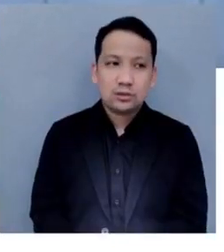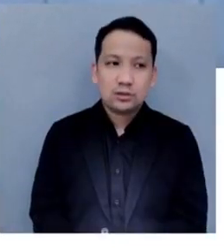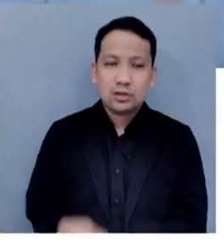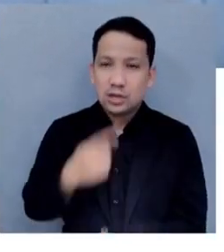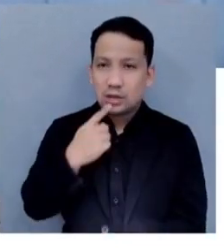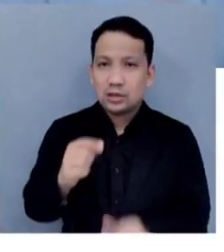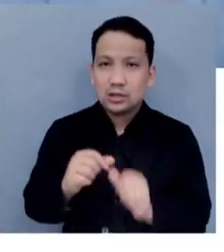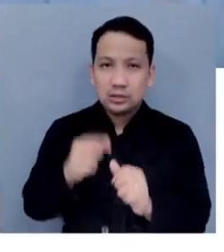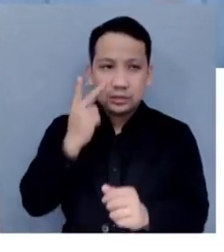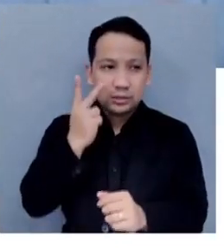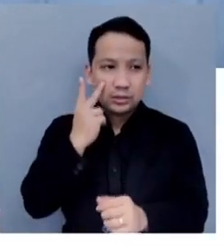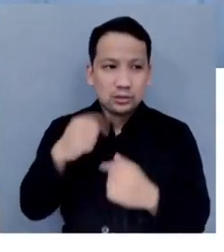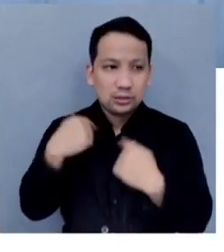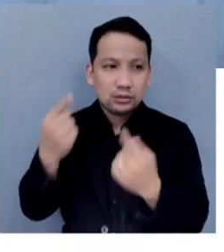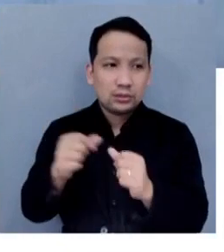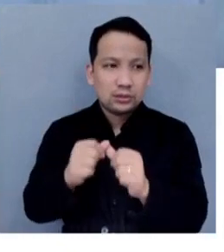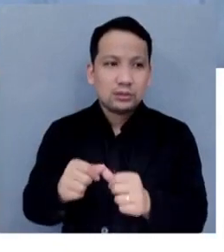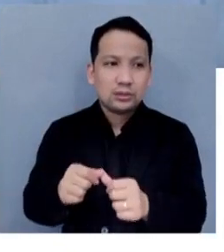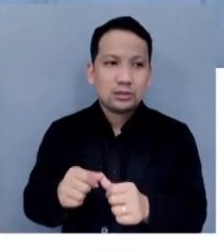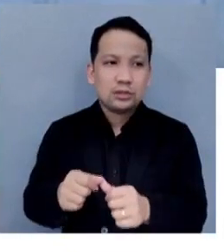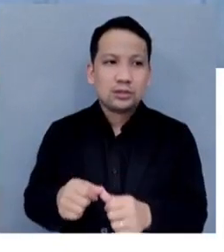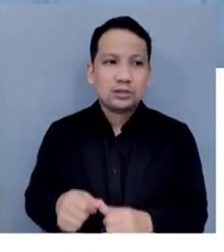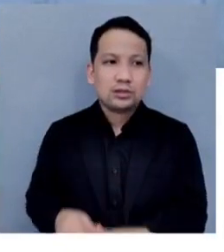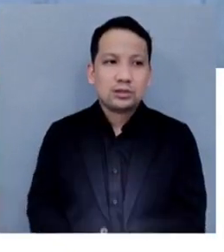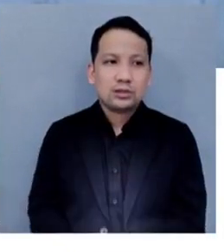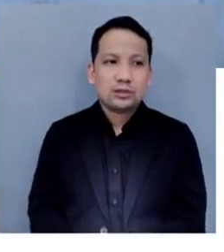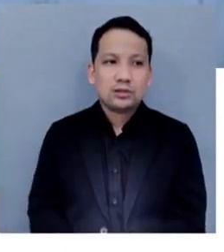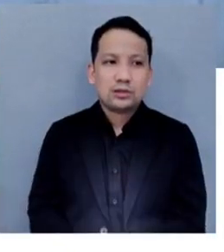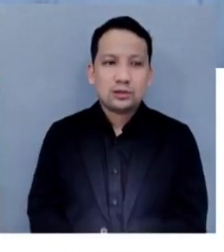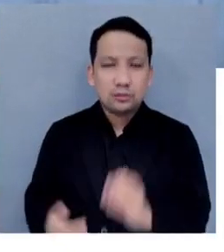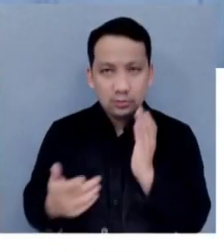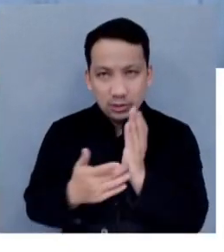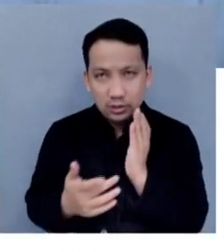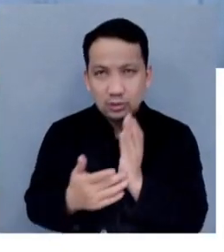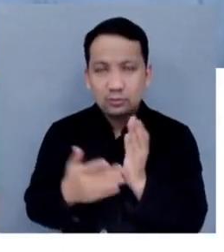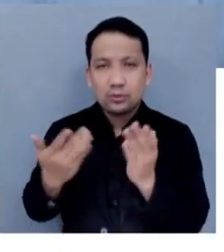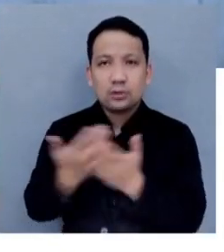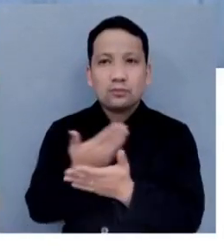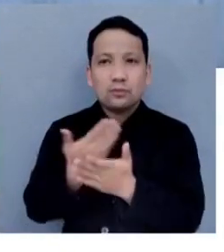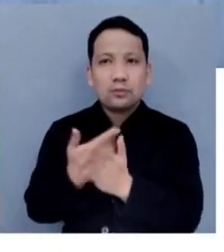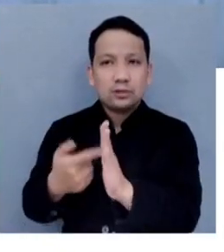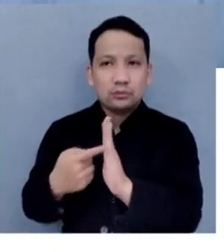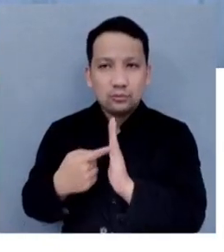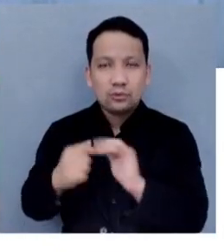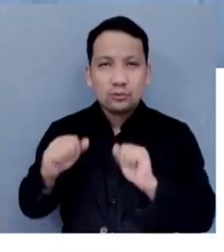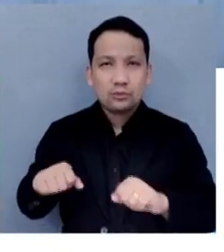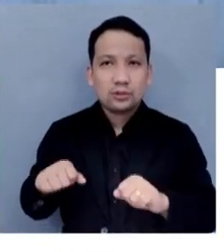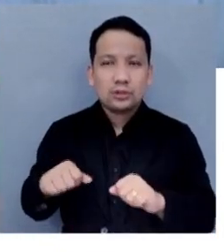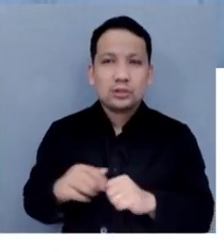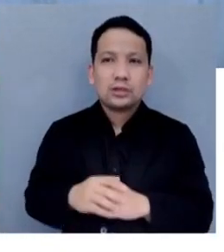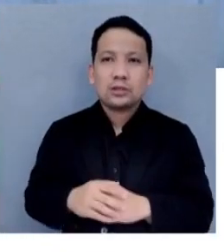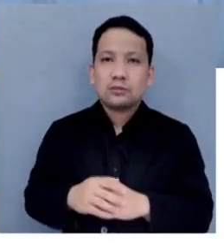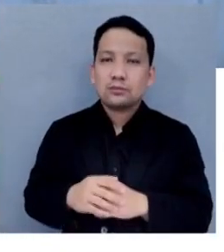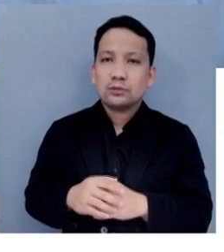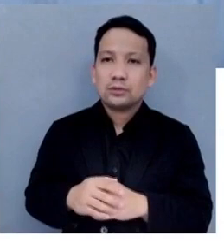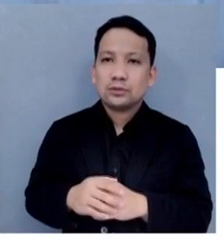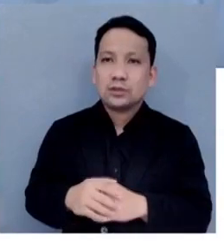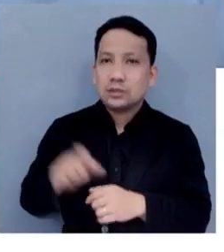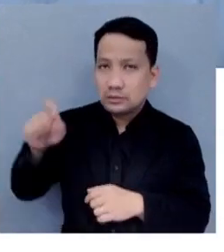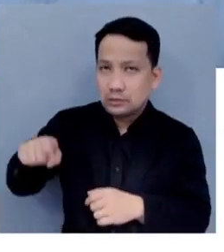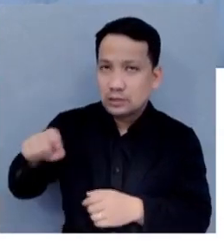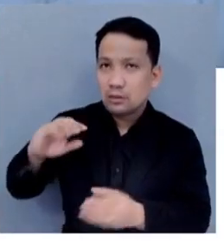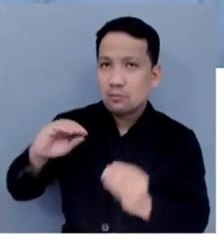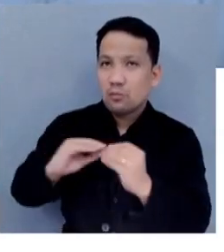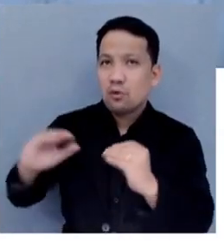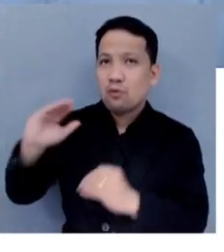upskilling, reskilling. Kasi po, with the new technologies and with the new requirements of the industries, kailangan po yung